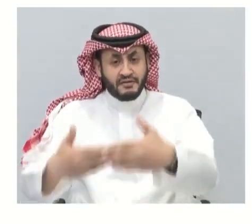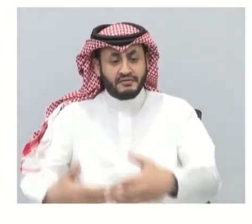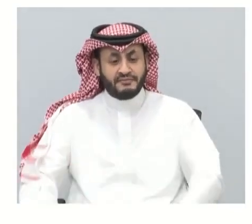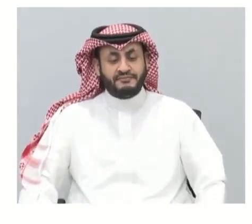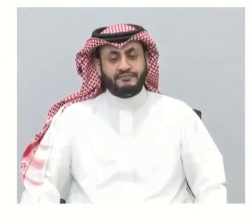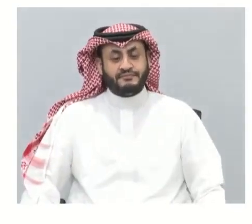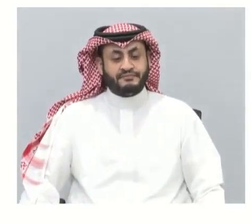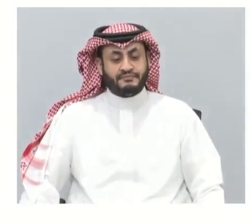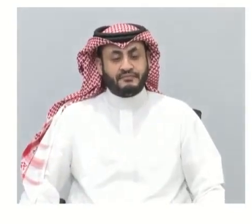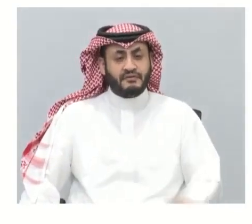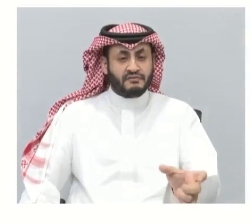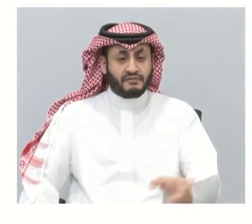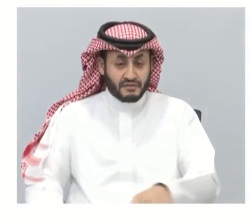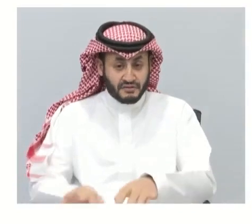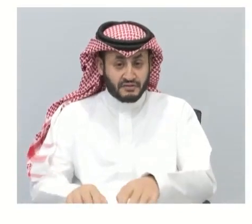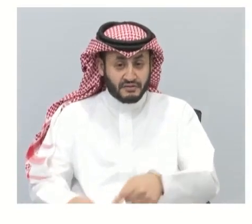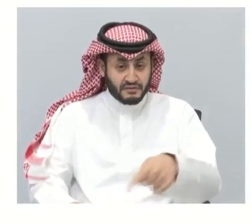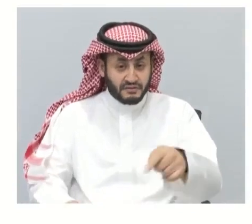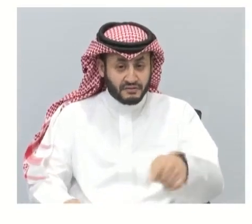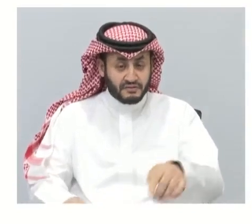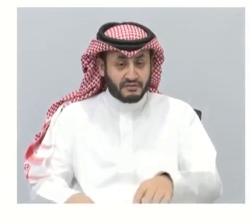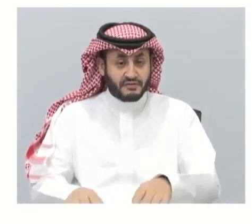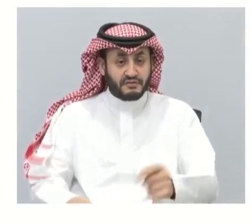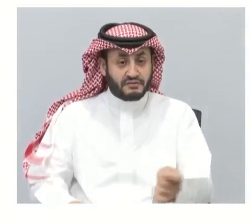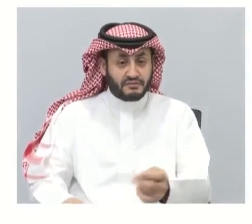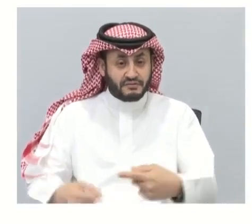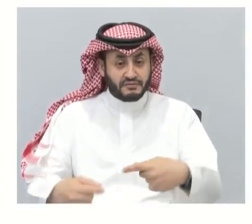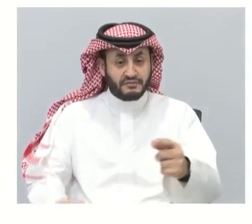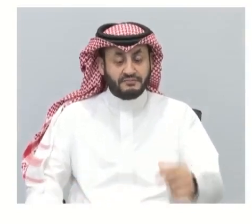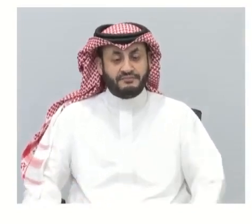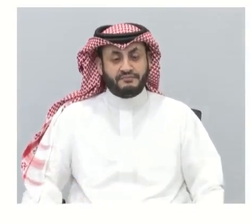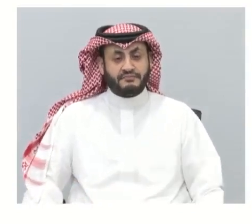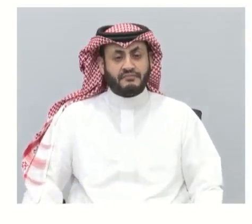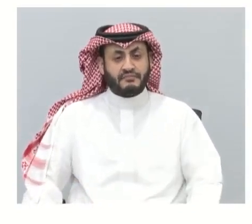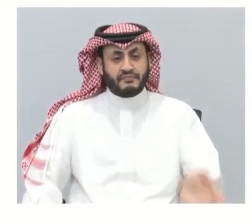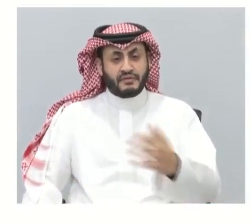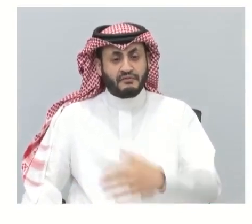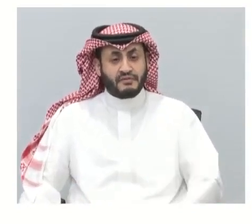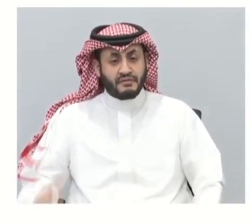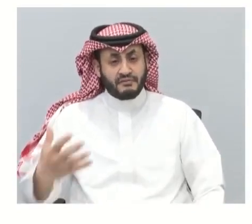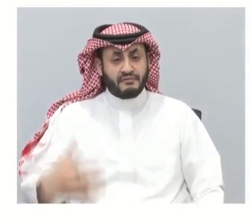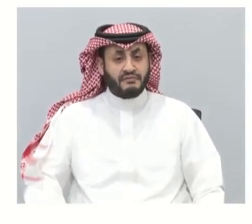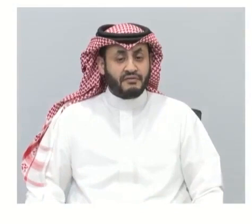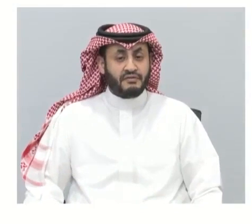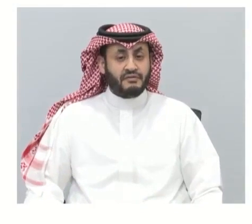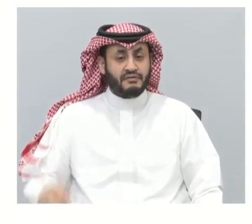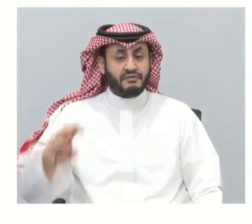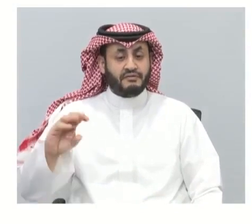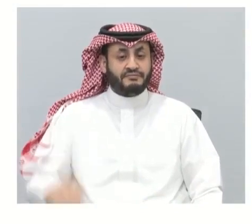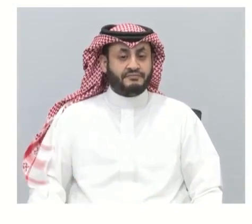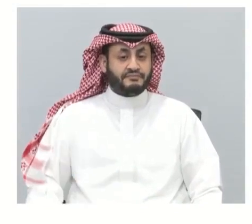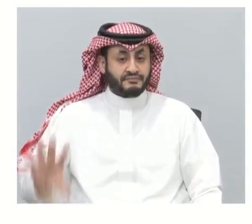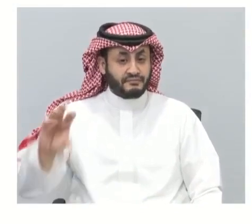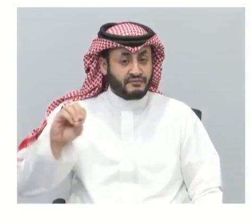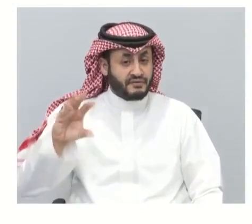about the future of spell check? Let's say 50 years later, is there going to be spell check? Or you believe that